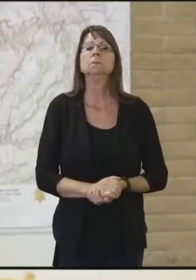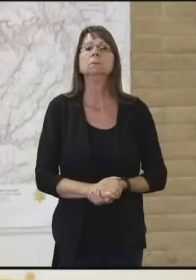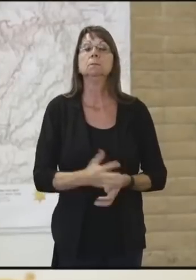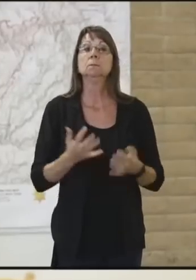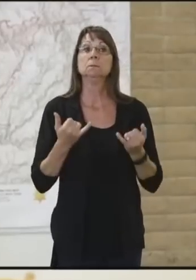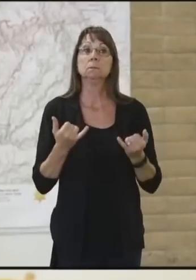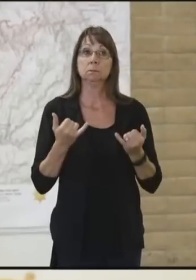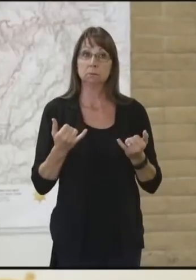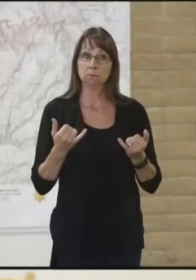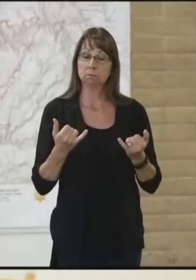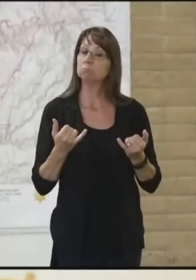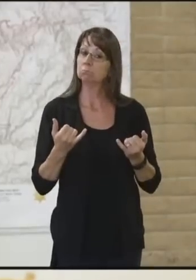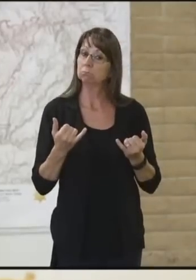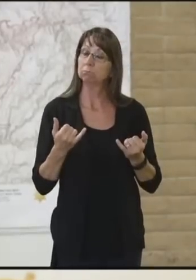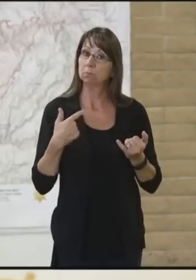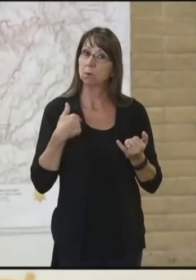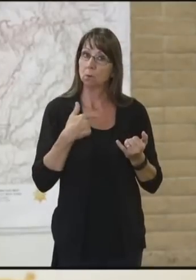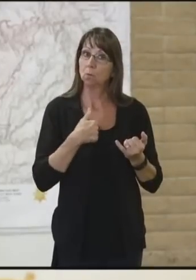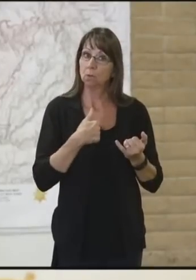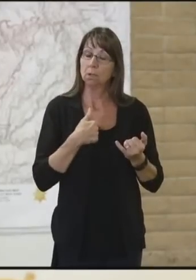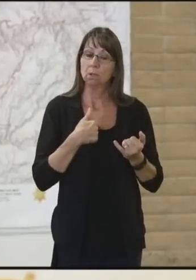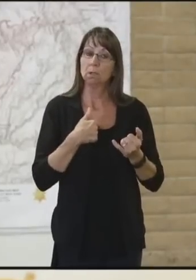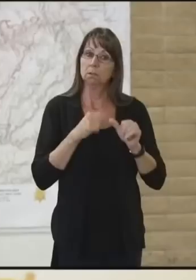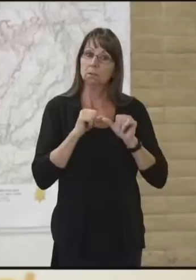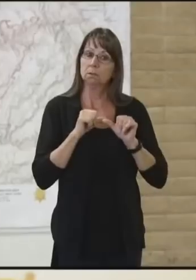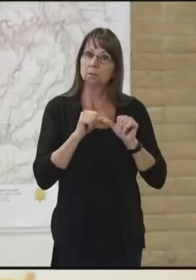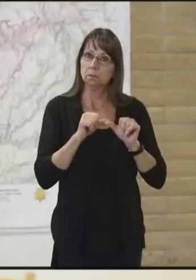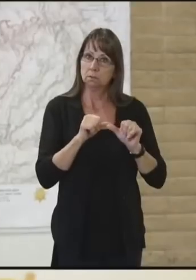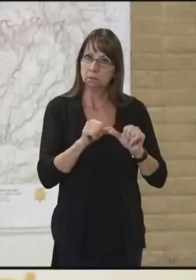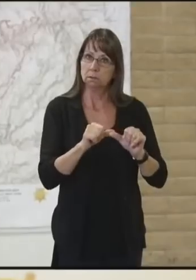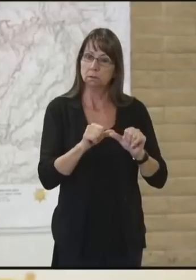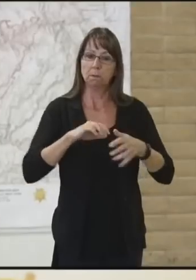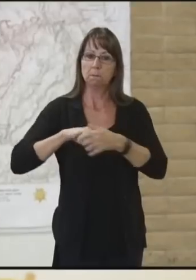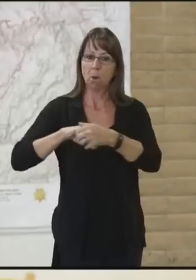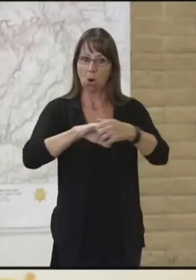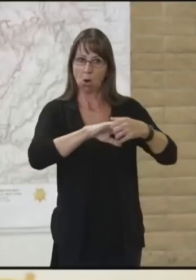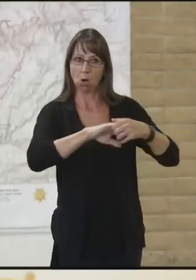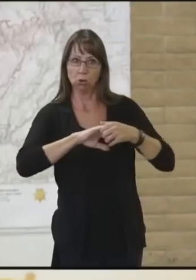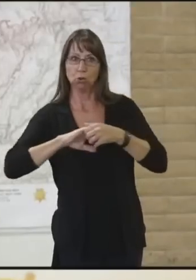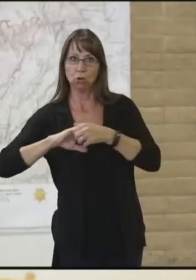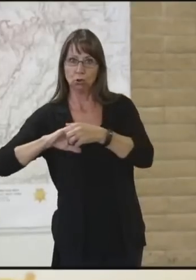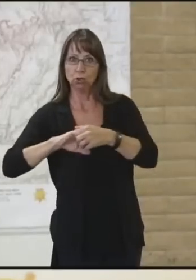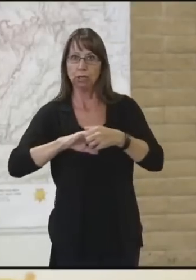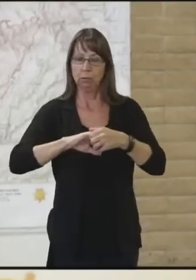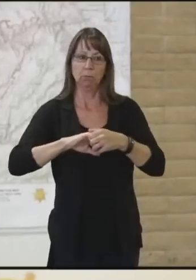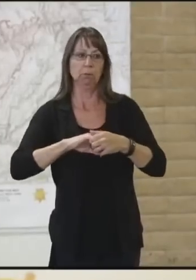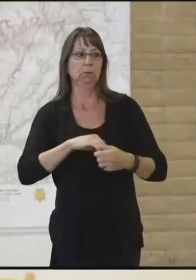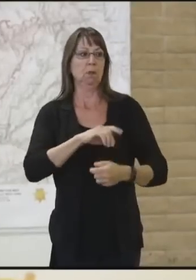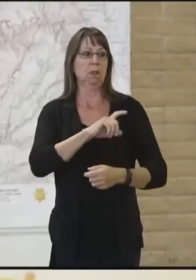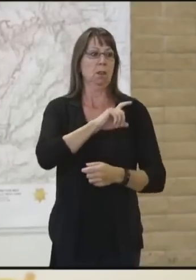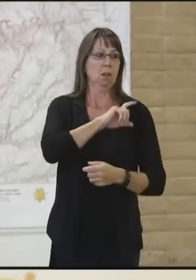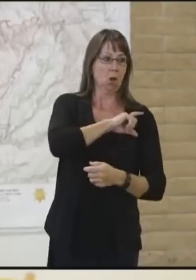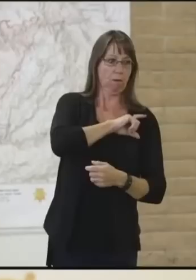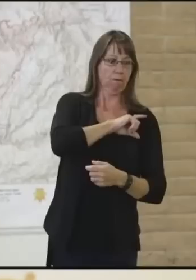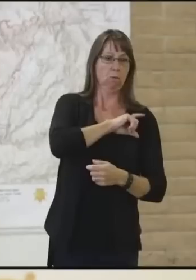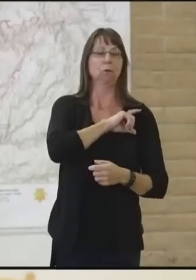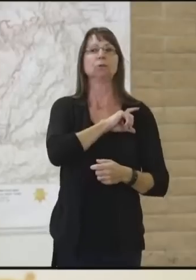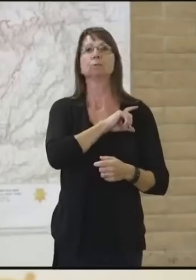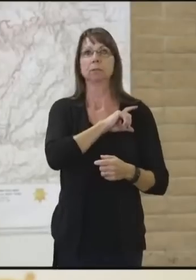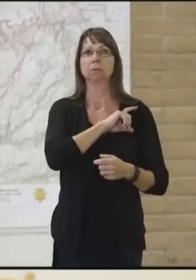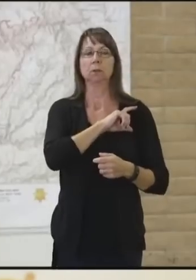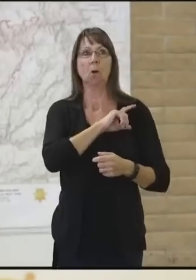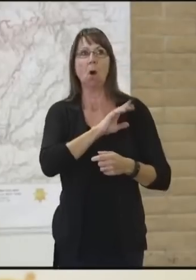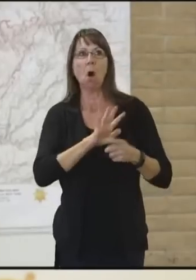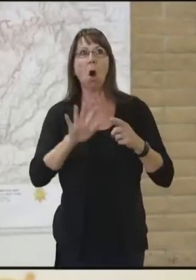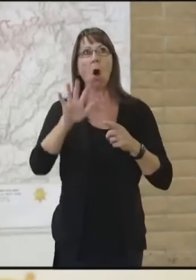Currently, we continue to utilize mutual aid resources provided by law enforcement agencies from across Northern